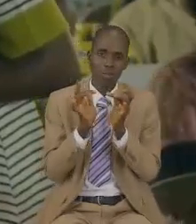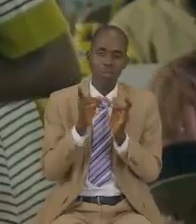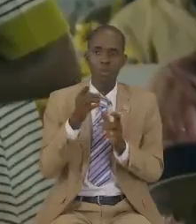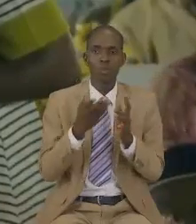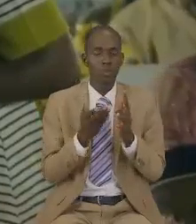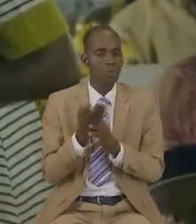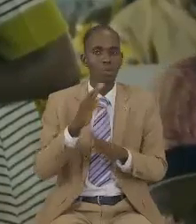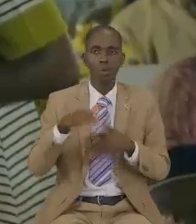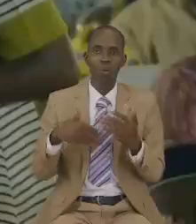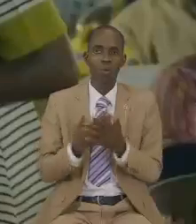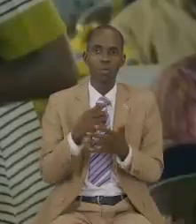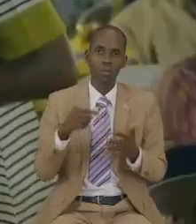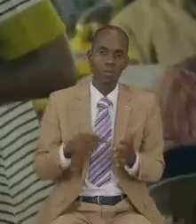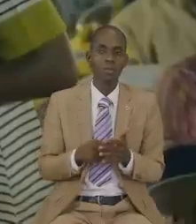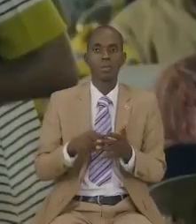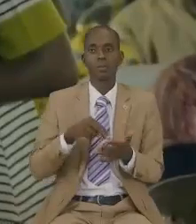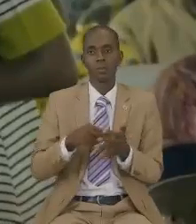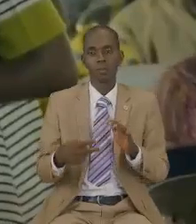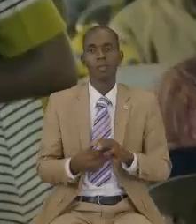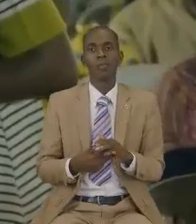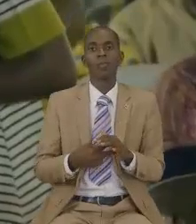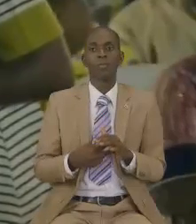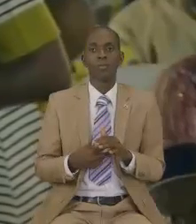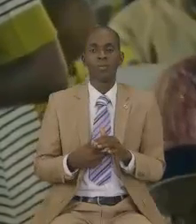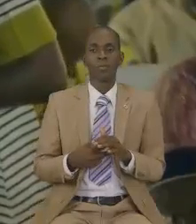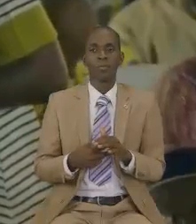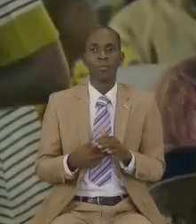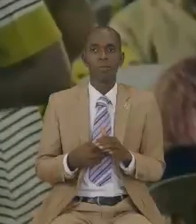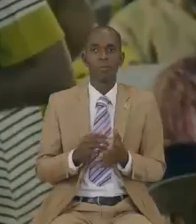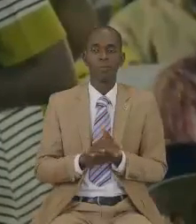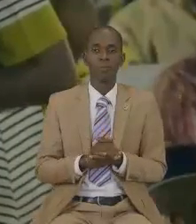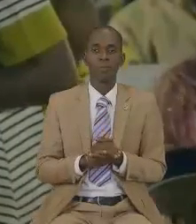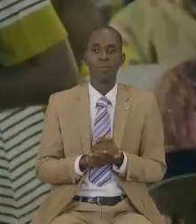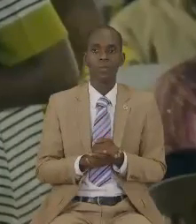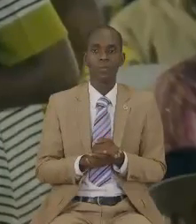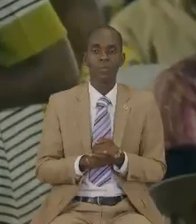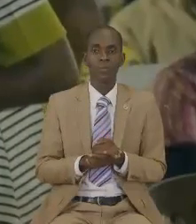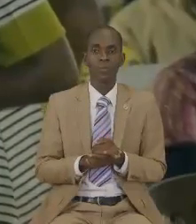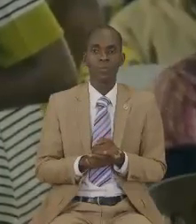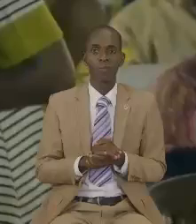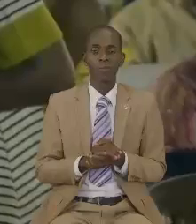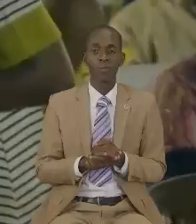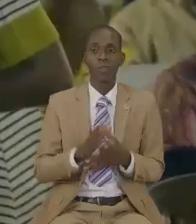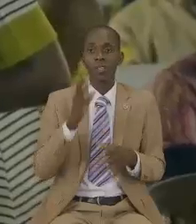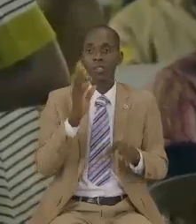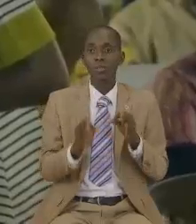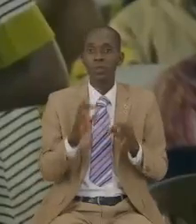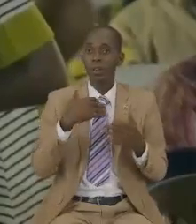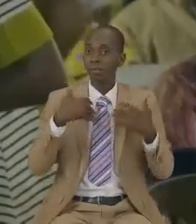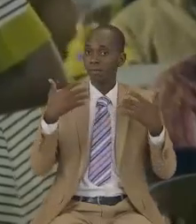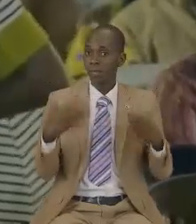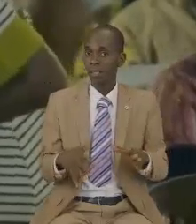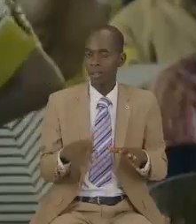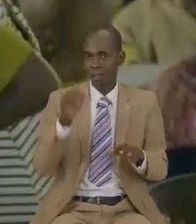you as you do that. Wave your hands. Let the counselors know you are there. You need